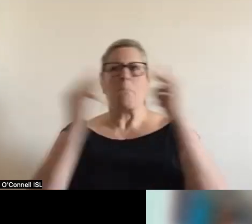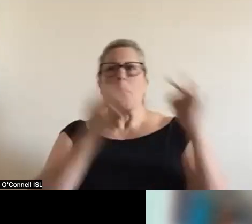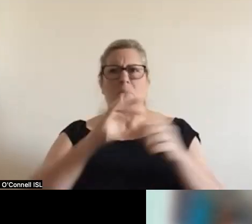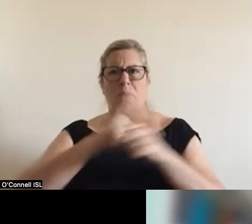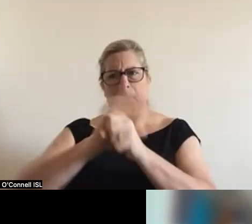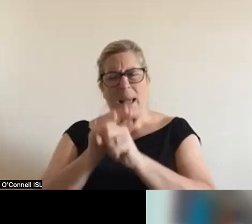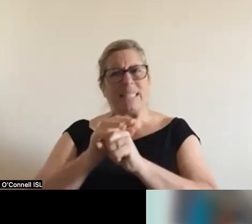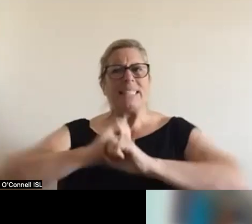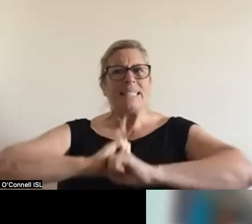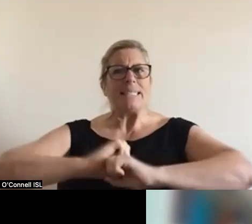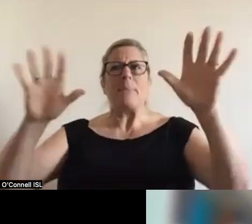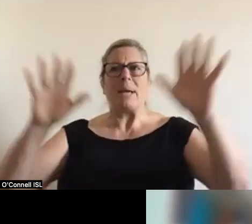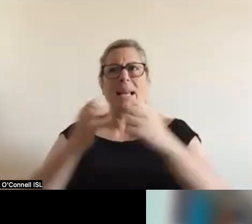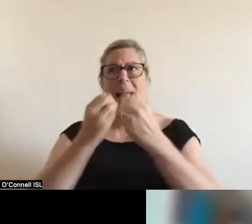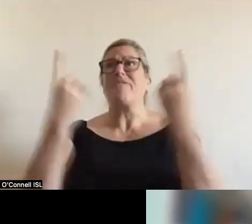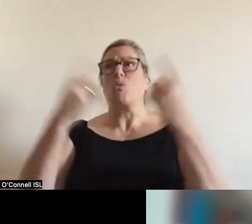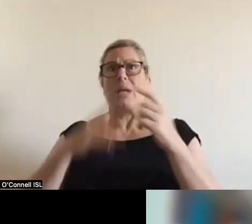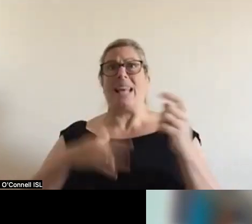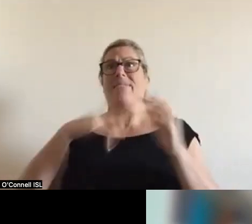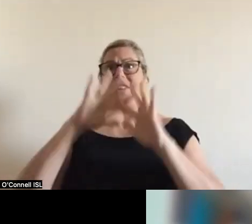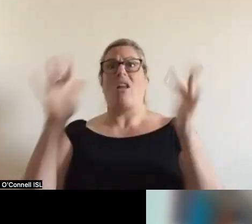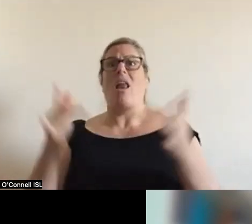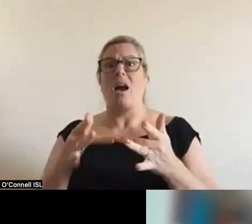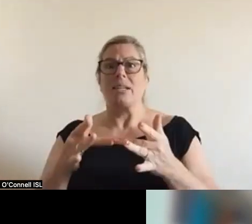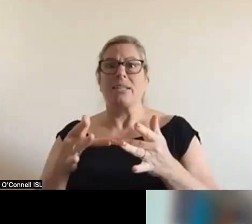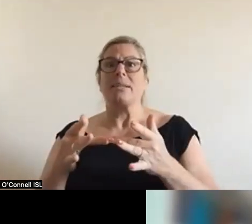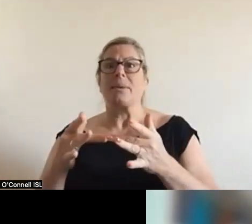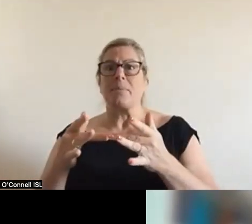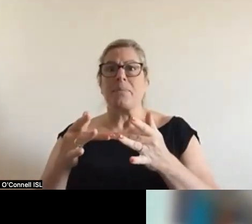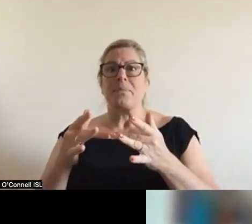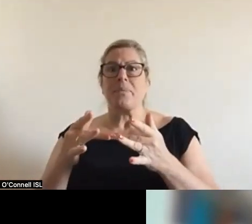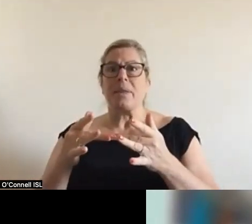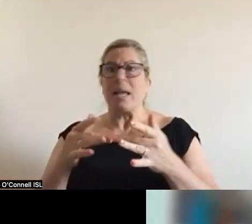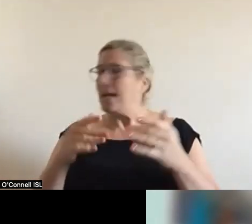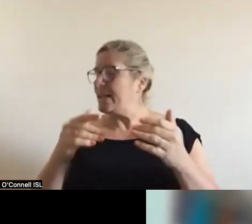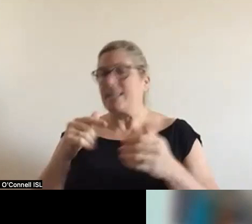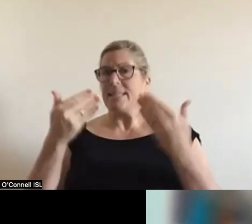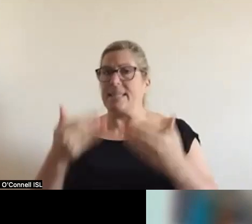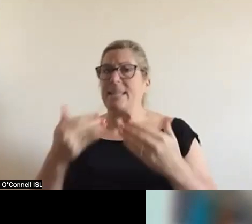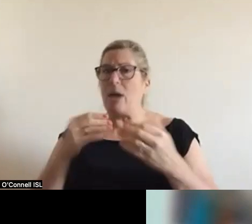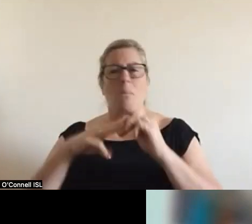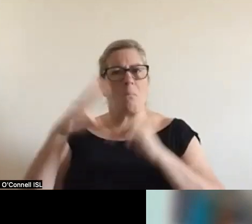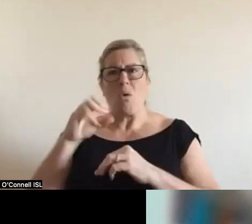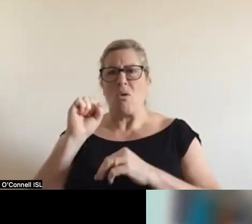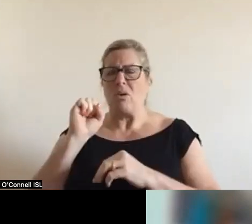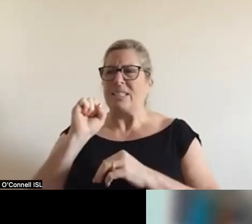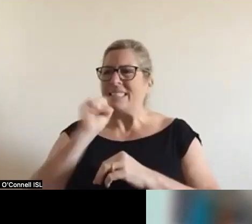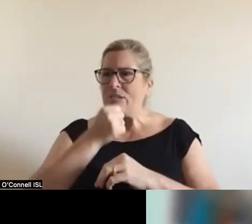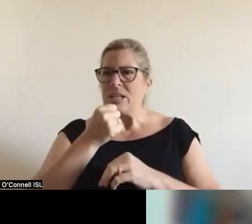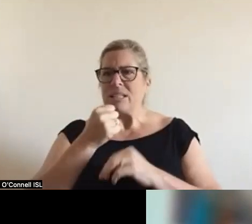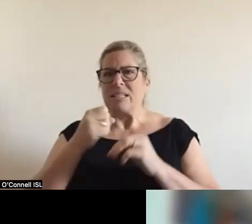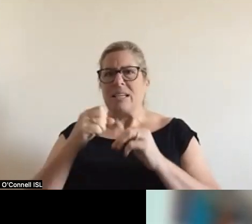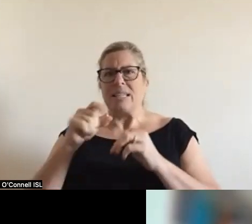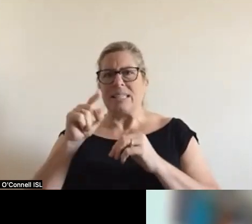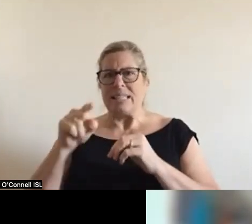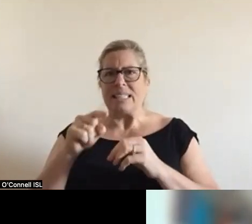whole lives went online, it's gone beyond that now. It's this incessant